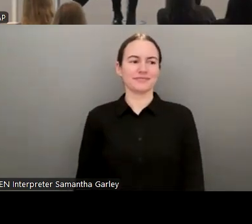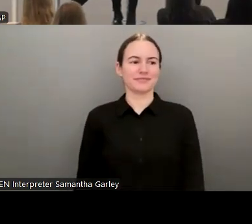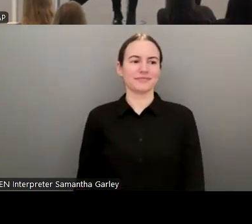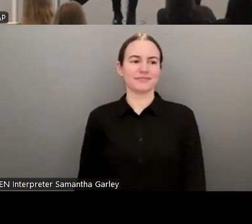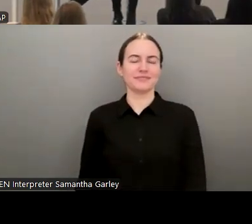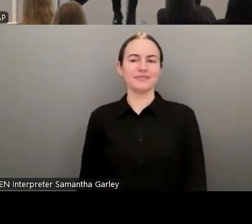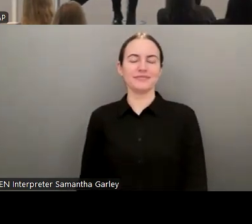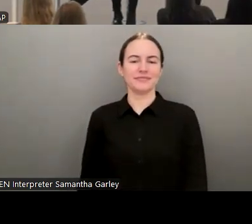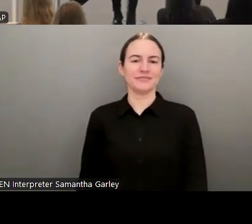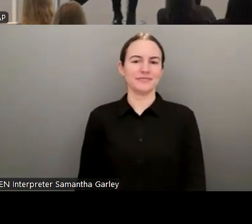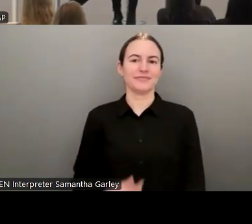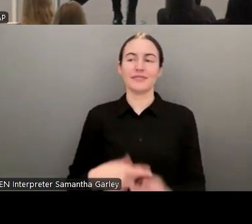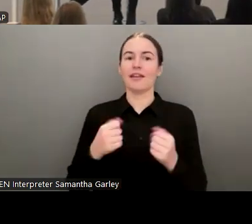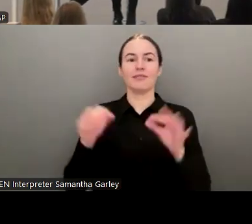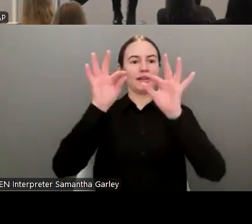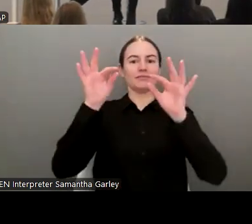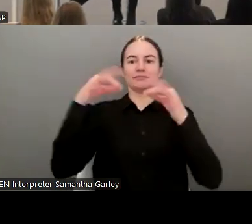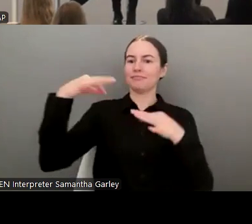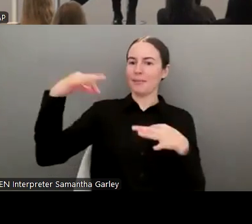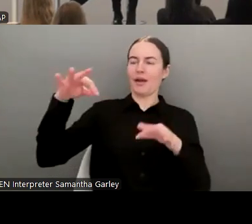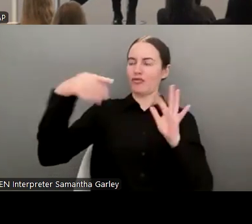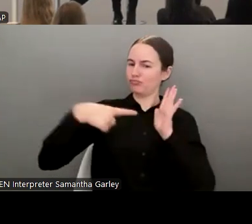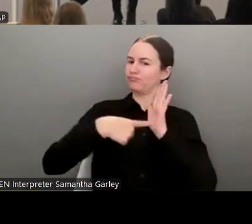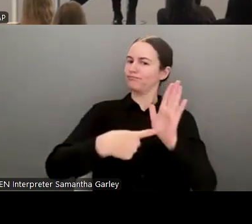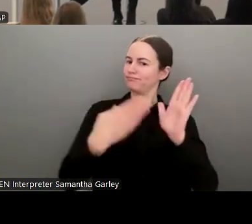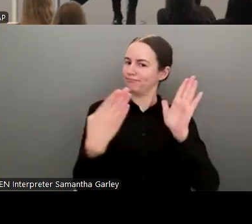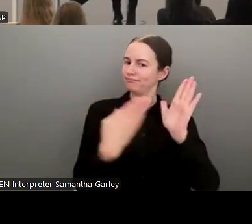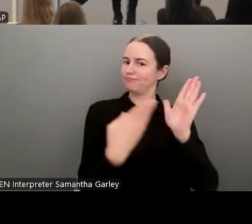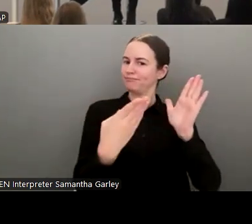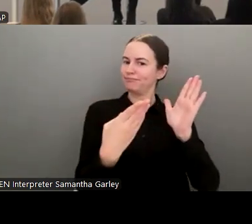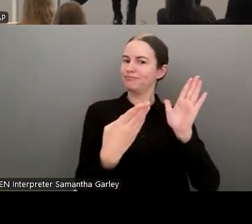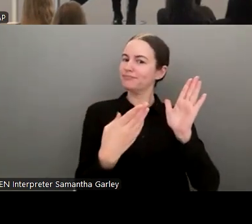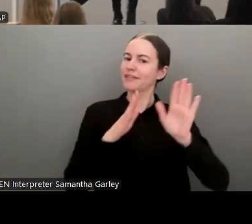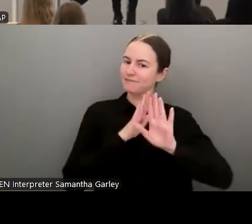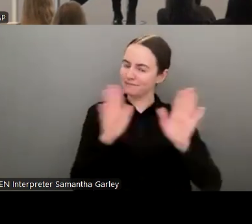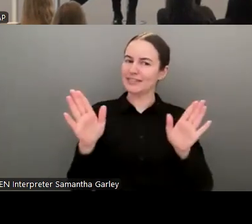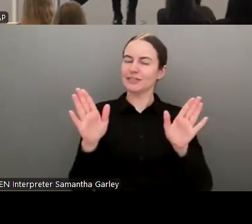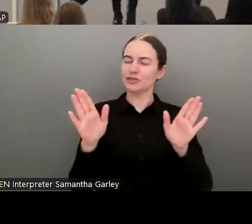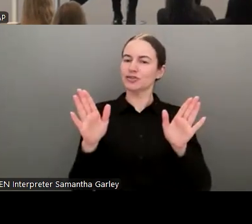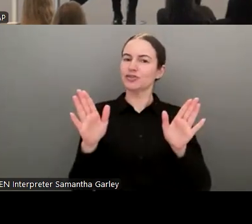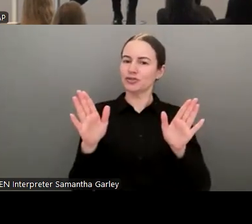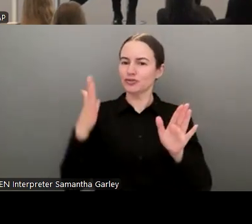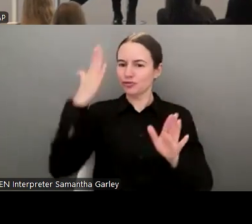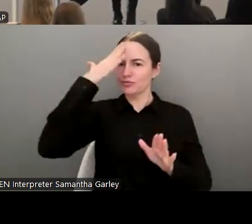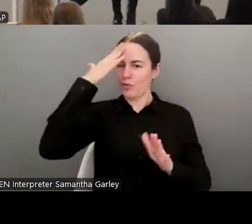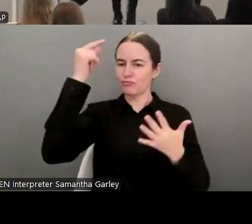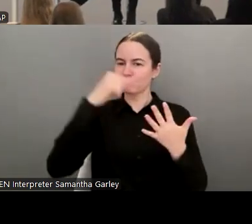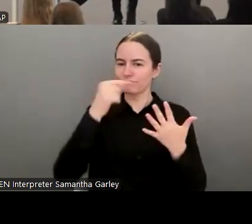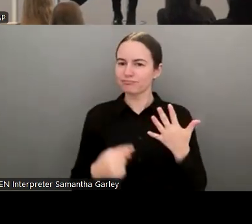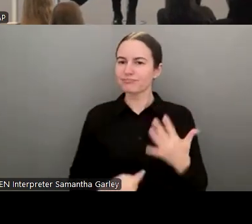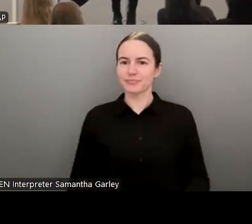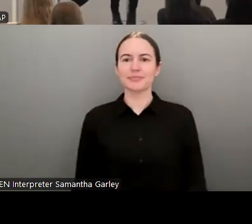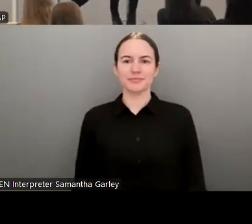certificate and like a guarantee that you have taken the test and you know your things.